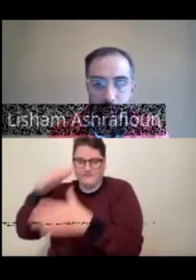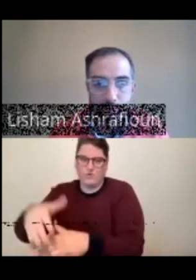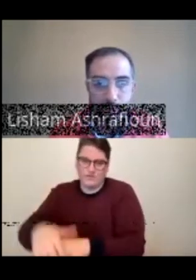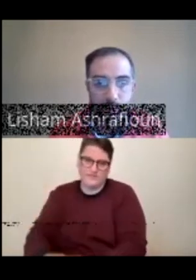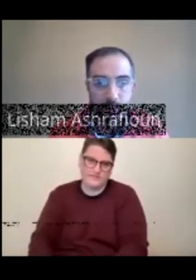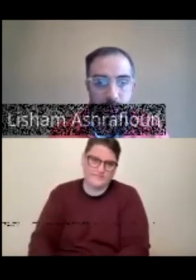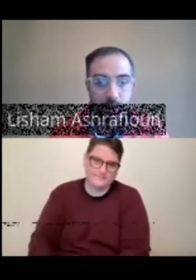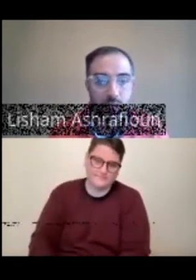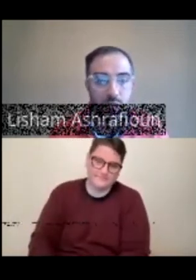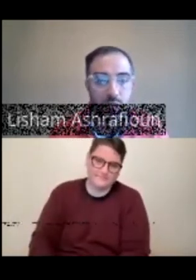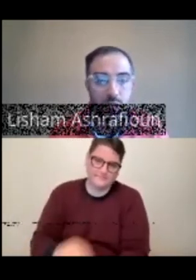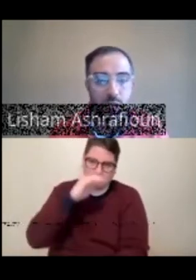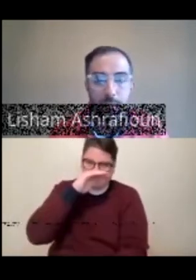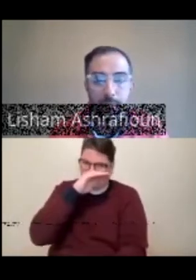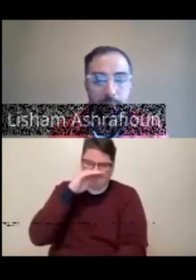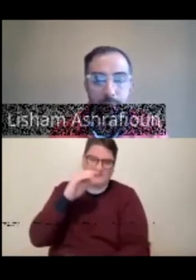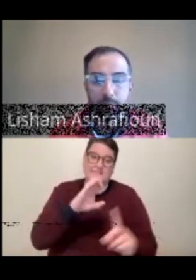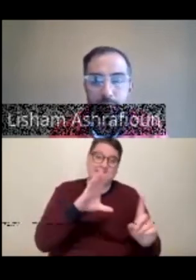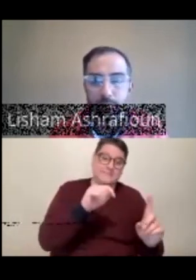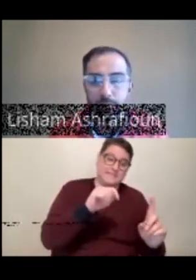out fairly well, fortunately.